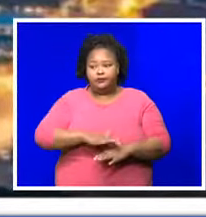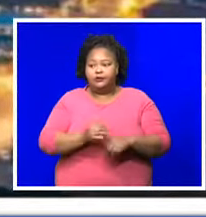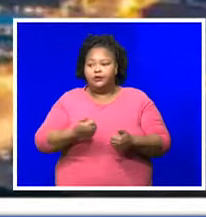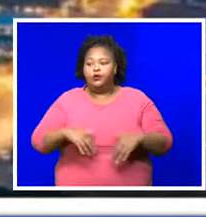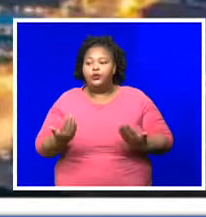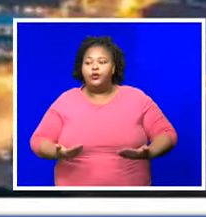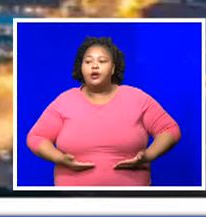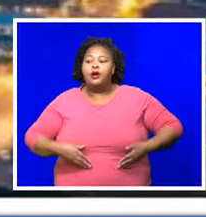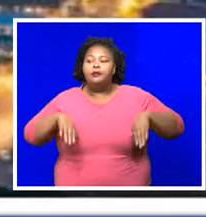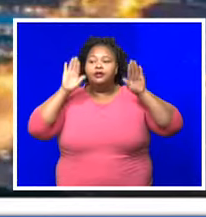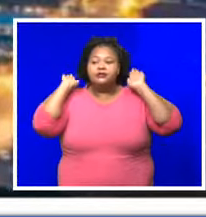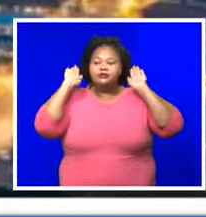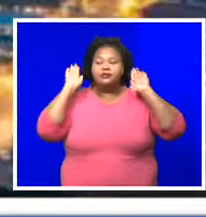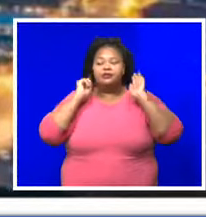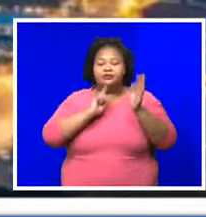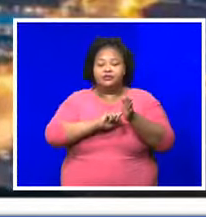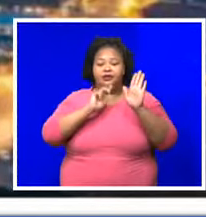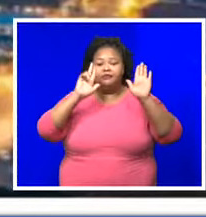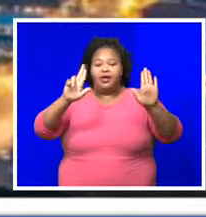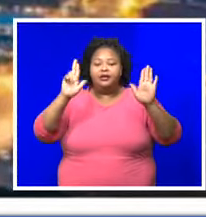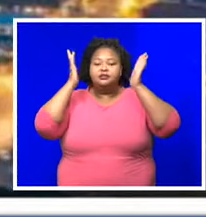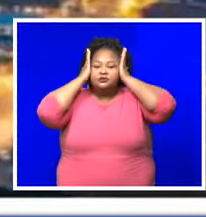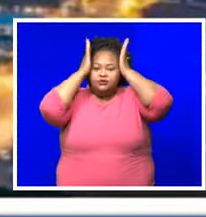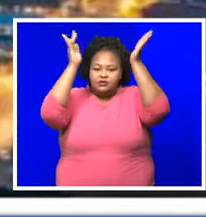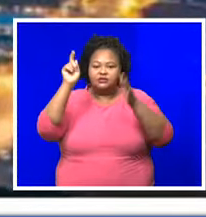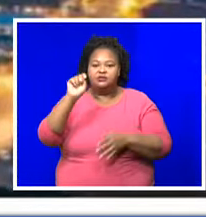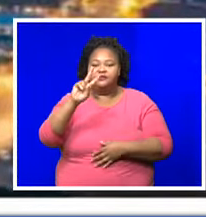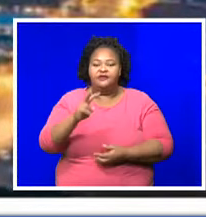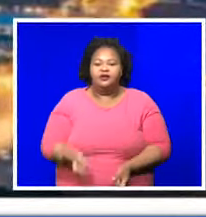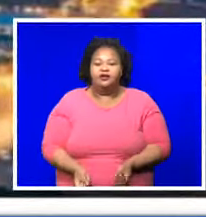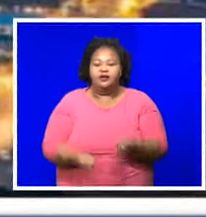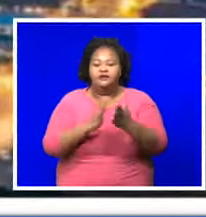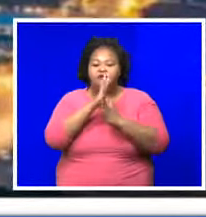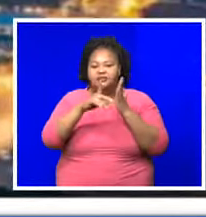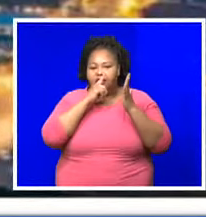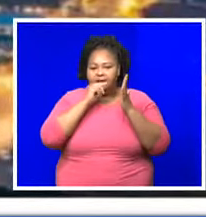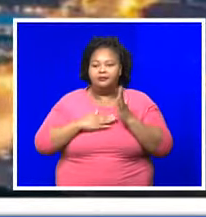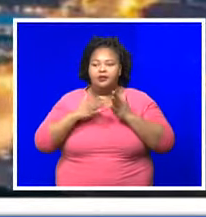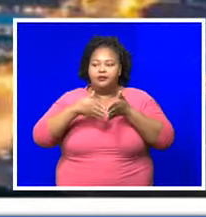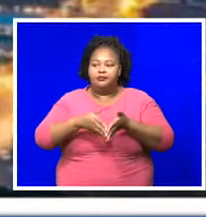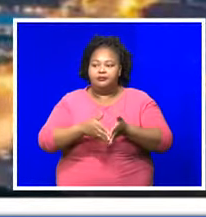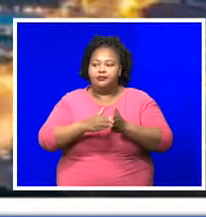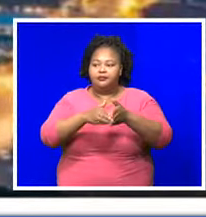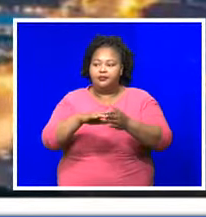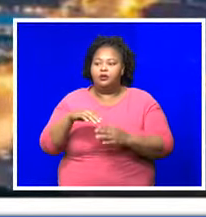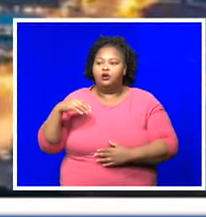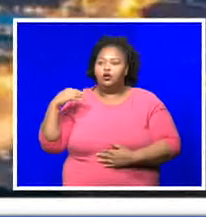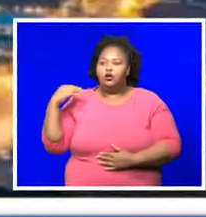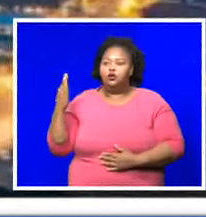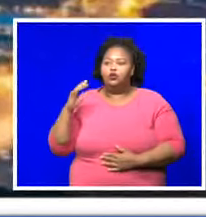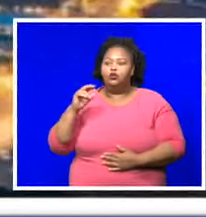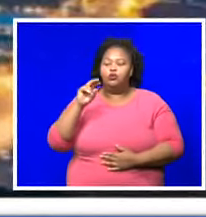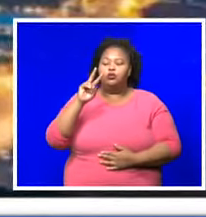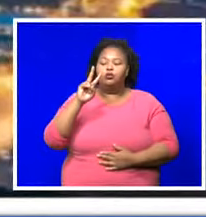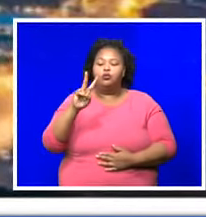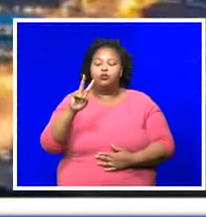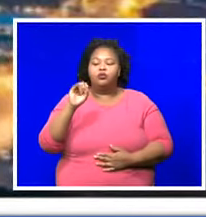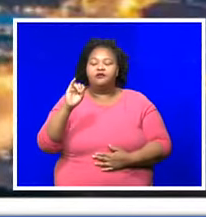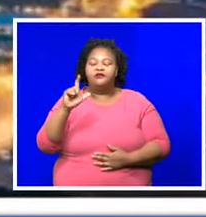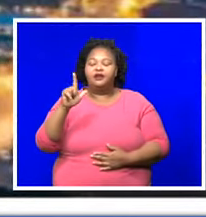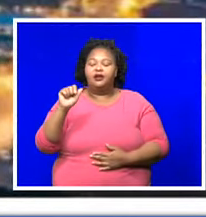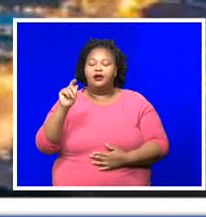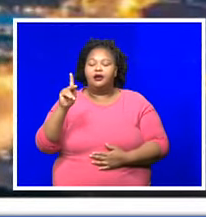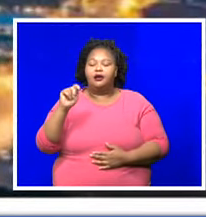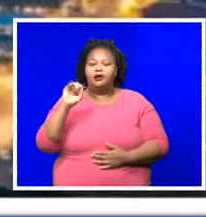Good evening, dear viewers, and welcome to the News Bulletin at 8, brought to you by number one news provider, Eswatini TV. I am Nandumisa Vilagade,